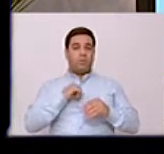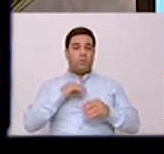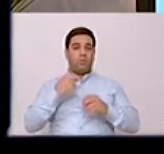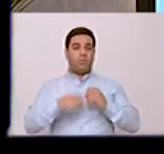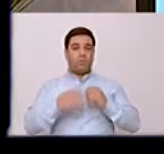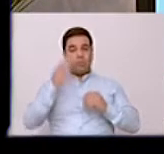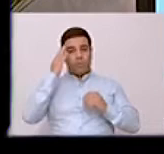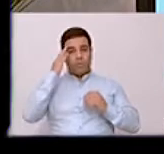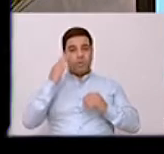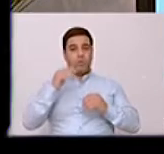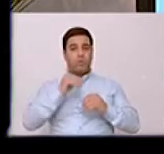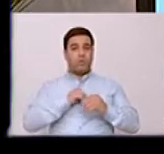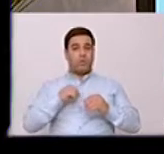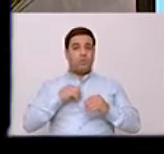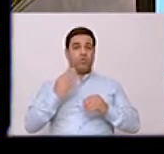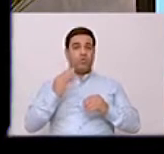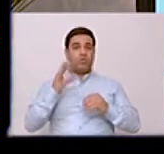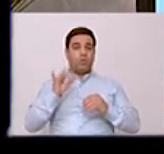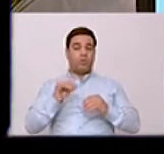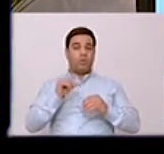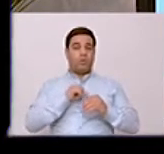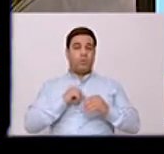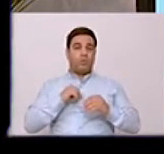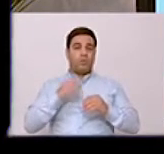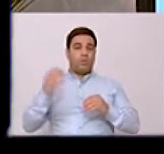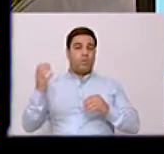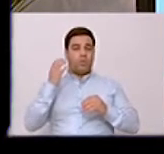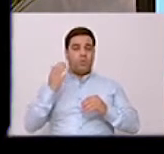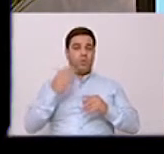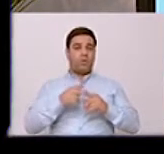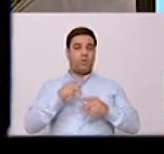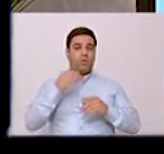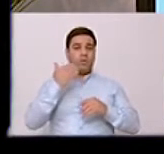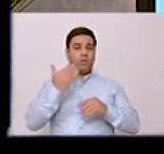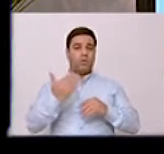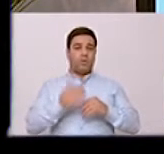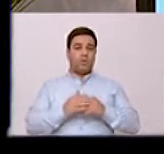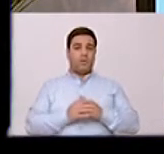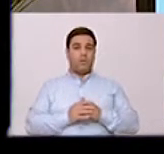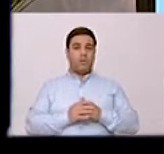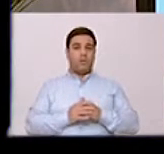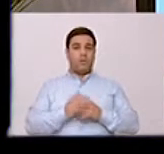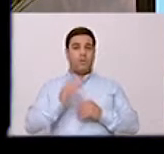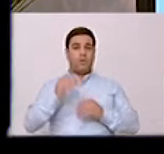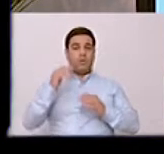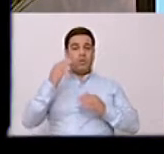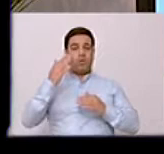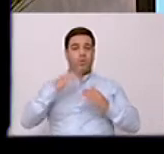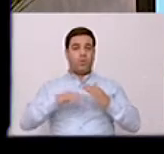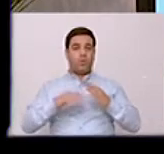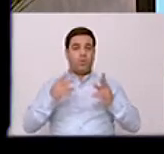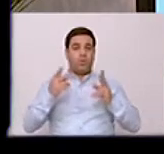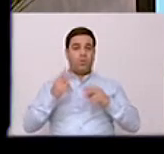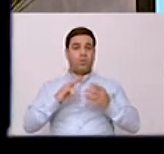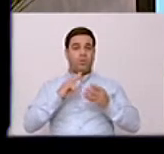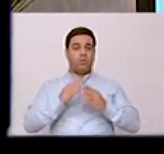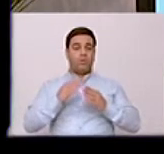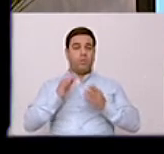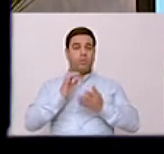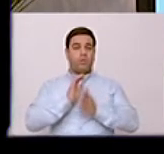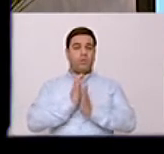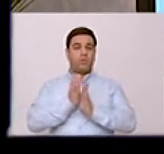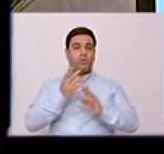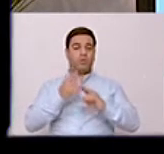boshi, eng shumi, eng qop-qora saodat sensan. ostingda qolganlarni ezguvchi